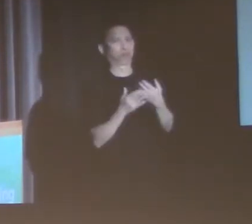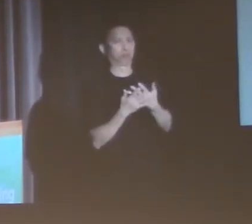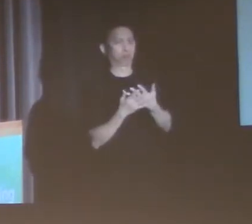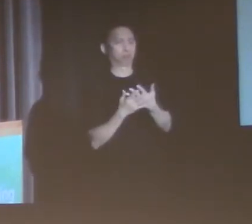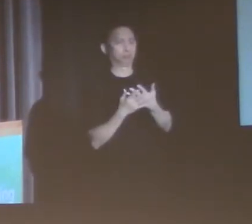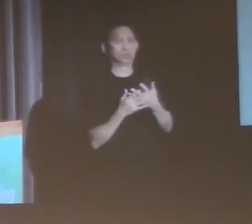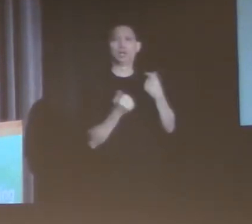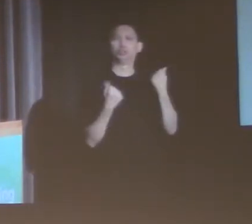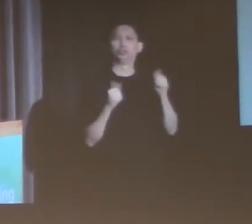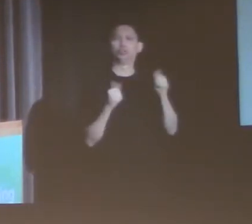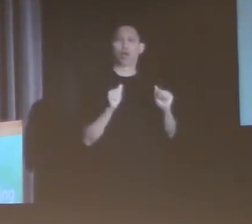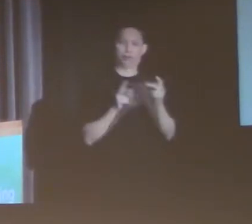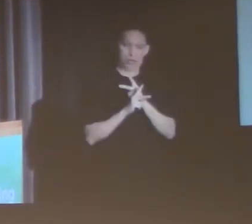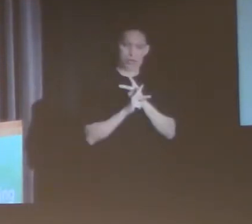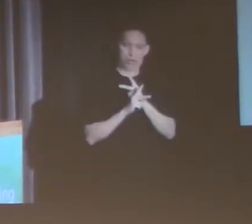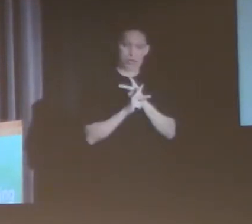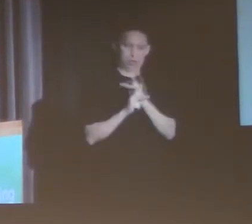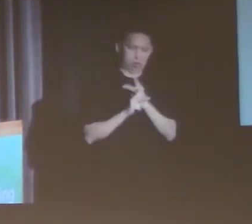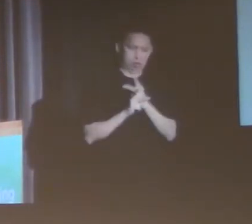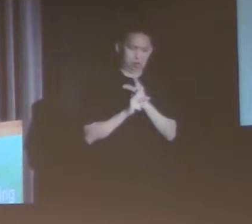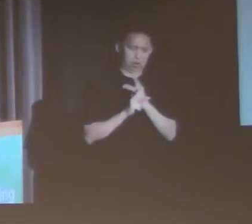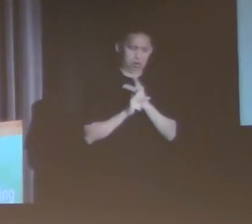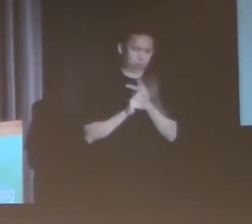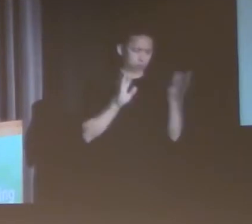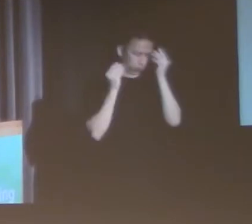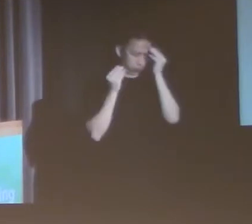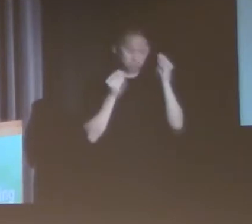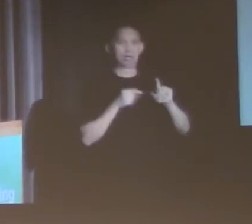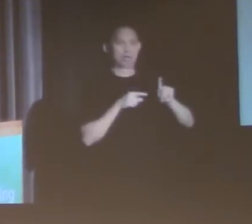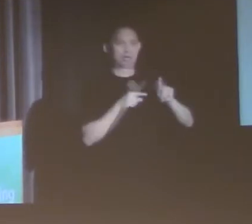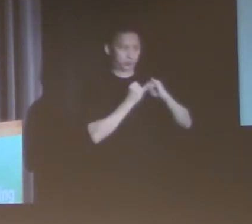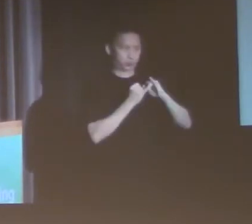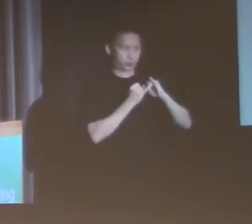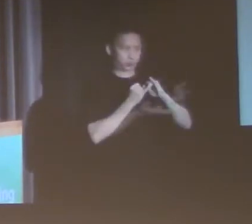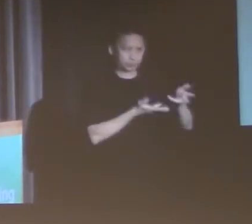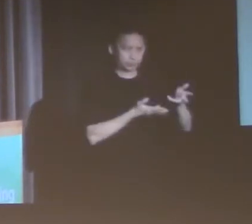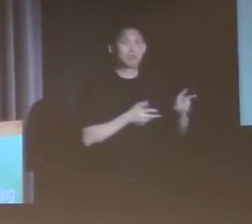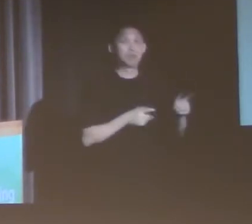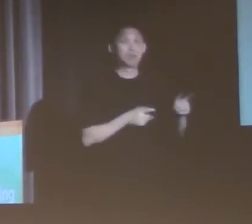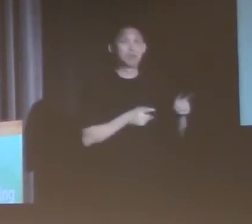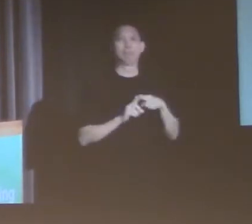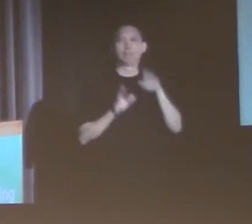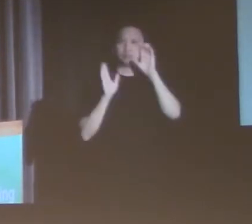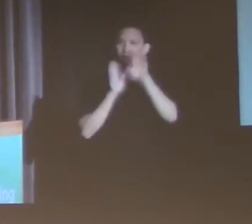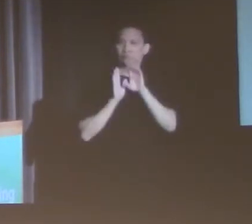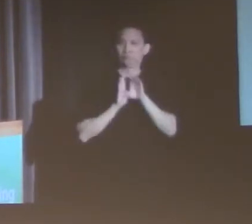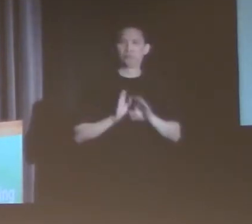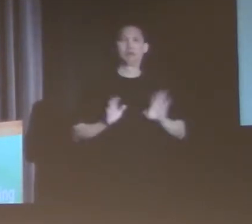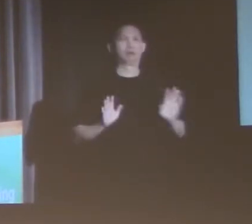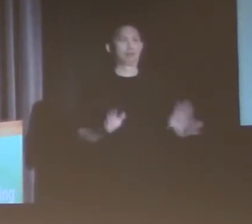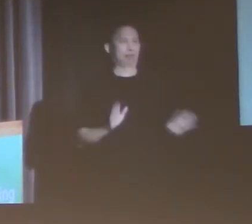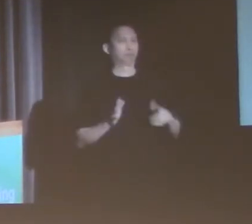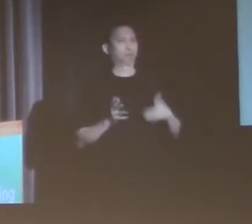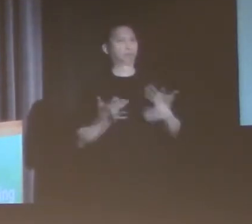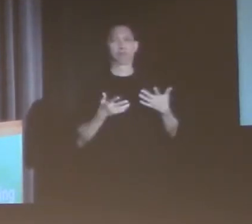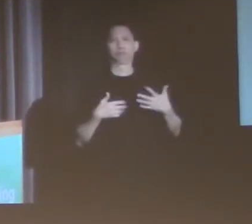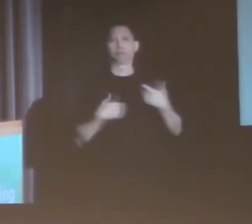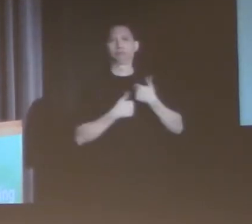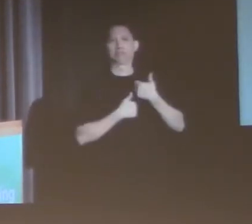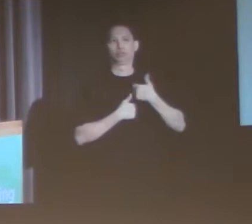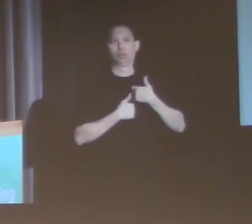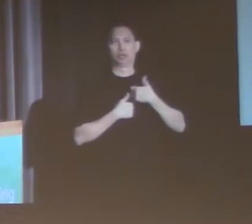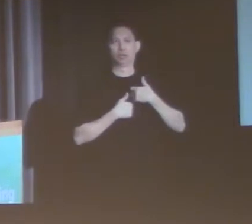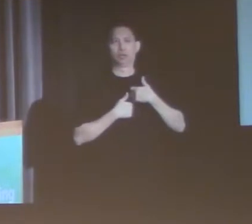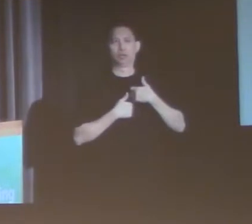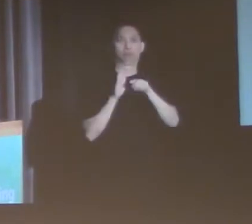those interviews with images of a militarized countryside, and thinking about that question of carcerality